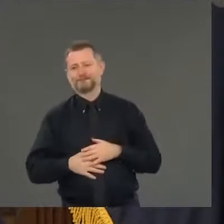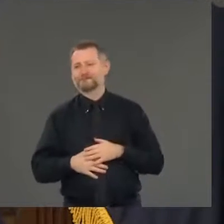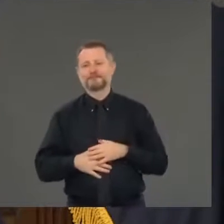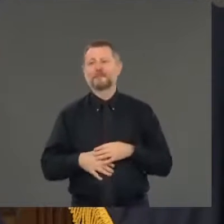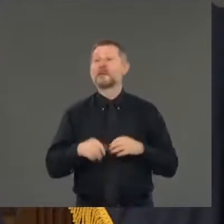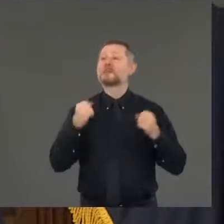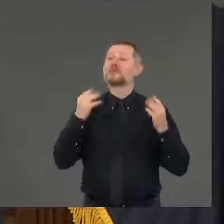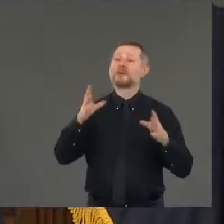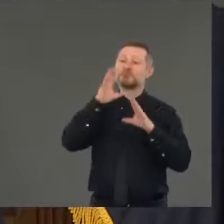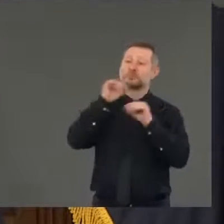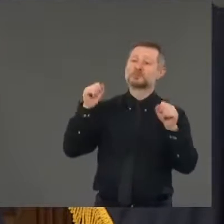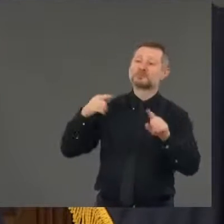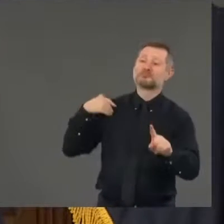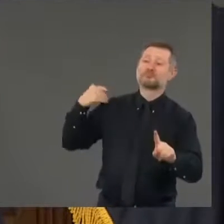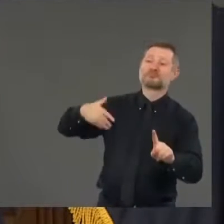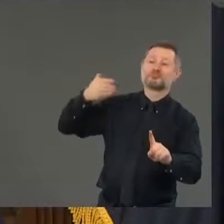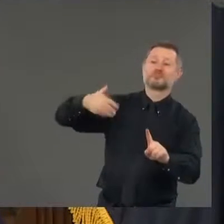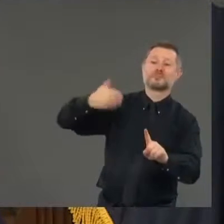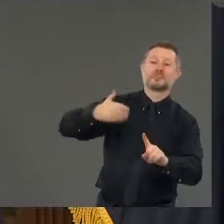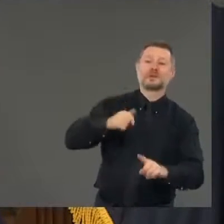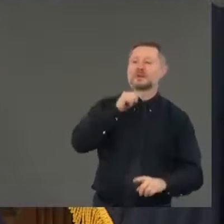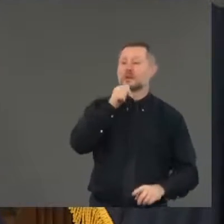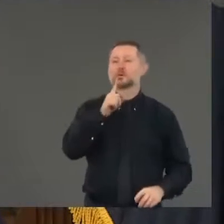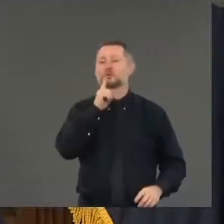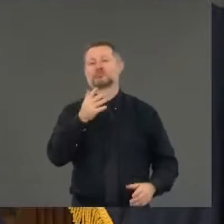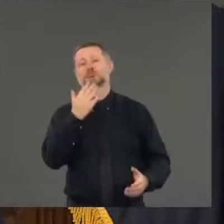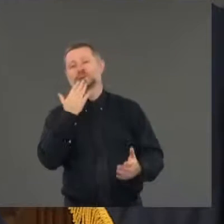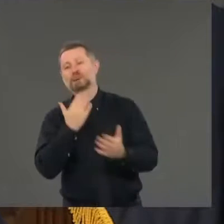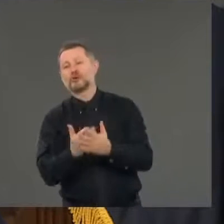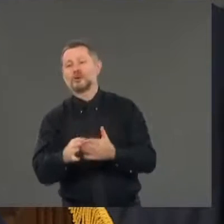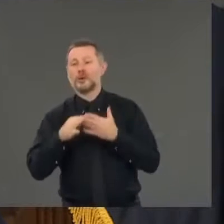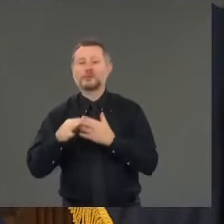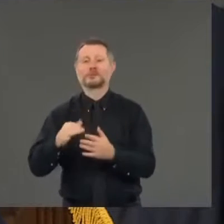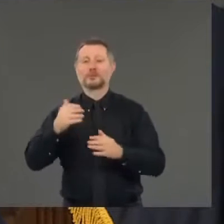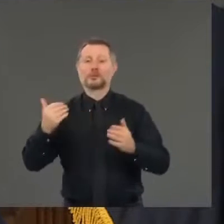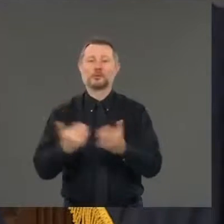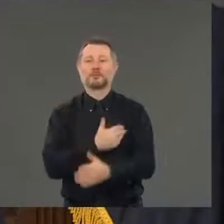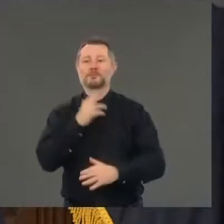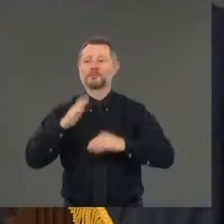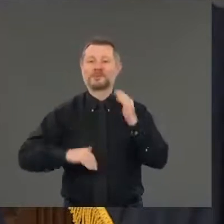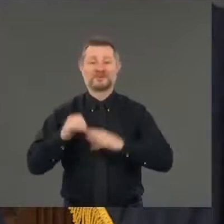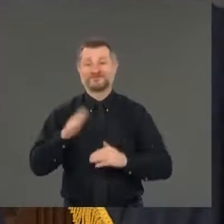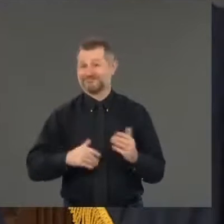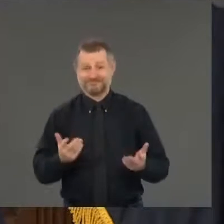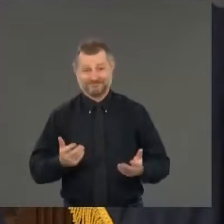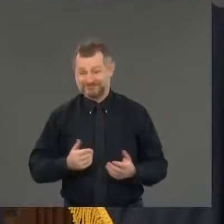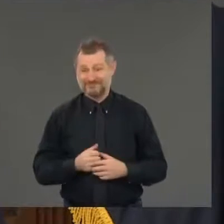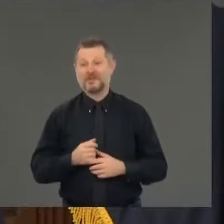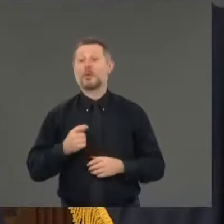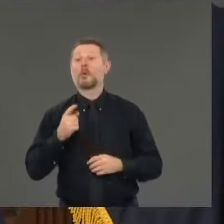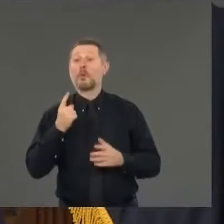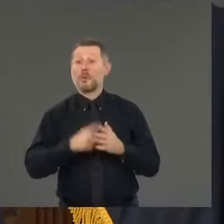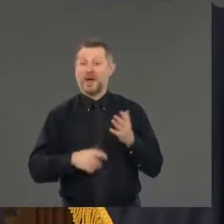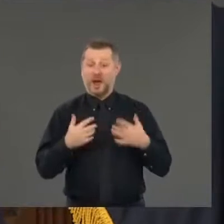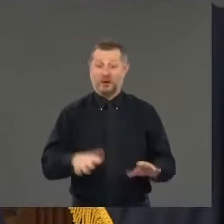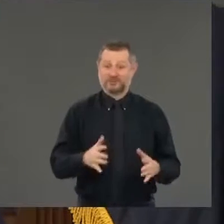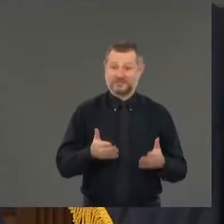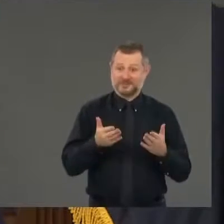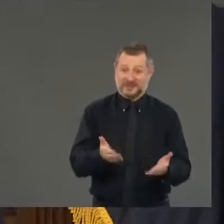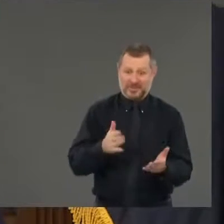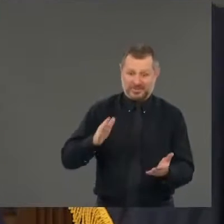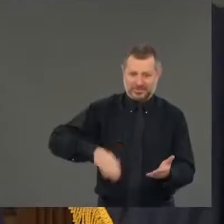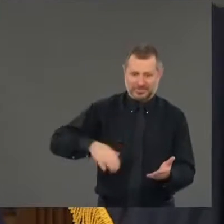presidents didn't show the leadership to build new, but not to fix what